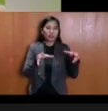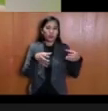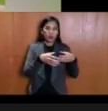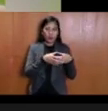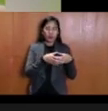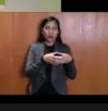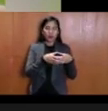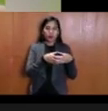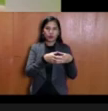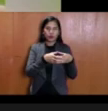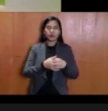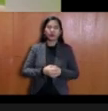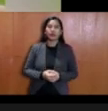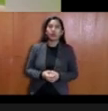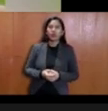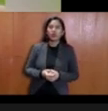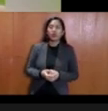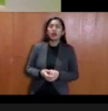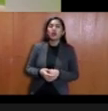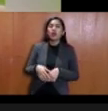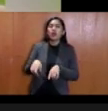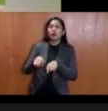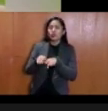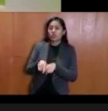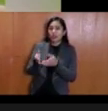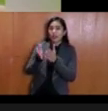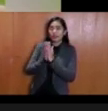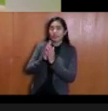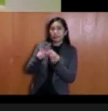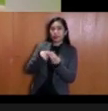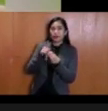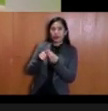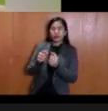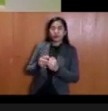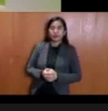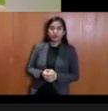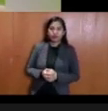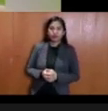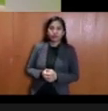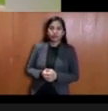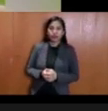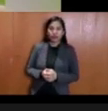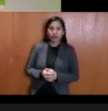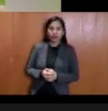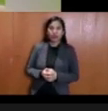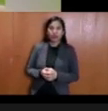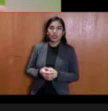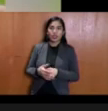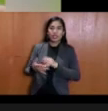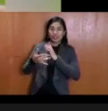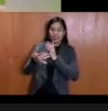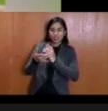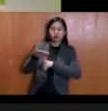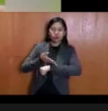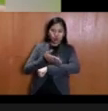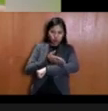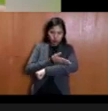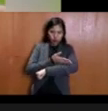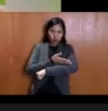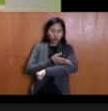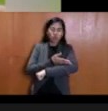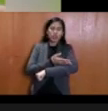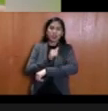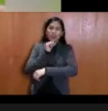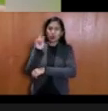space. You asked about the innovation ecosystem. The other way to think about it is, well, it's not just sustainable digitalization we